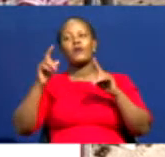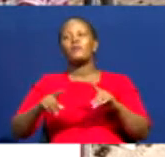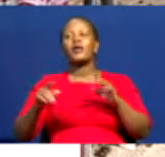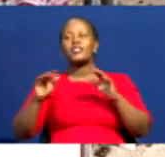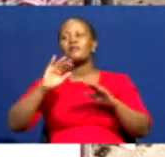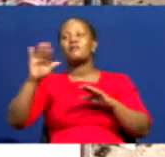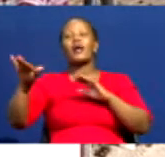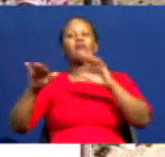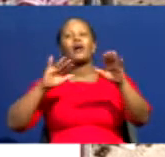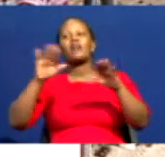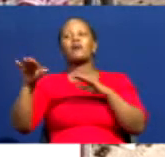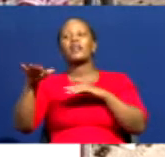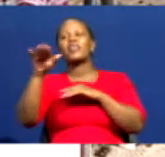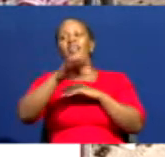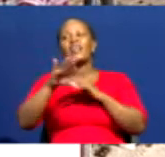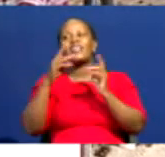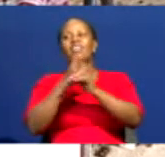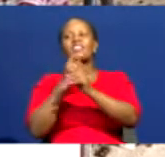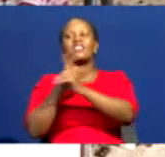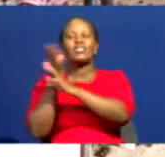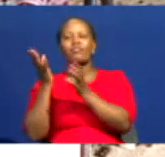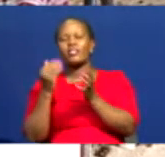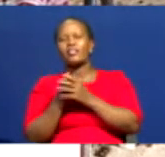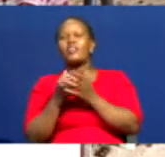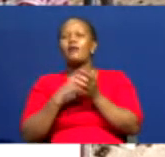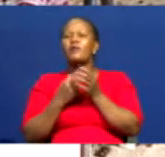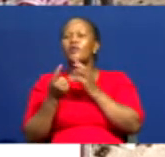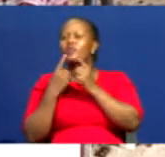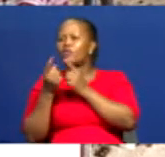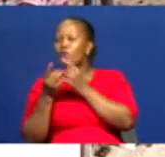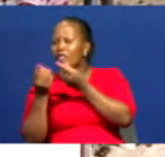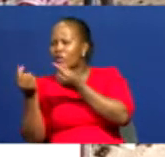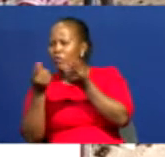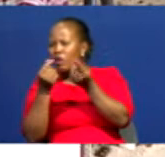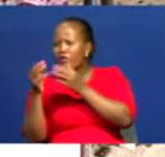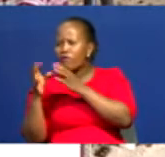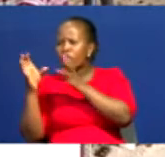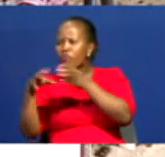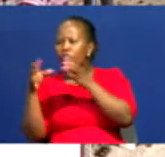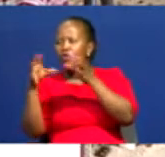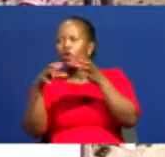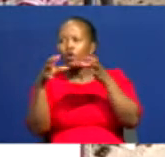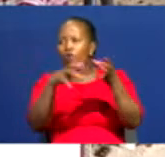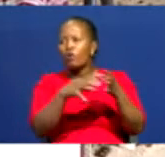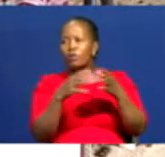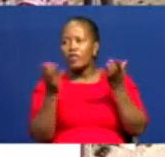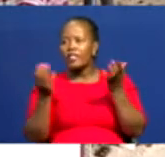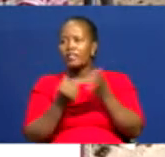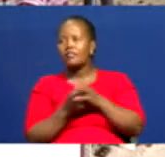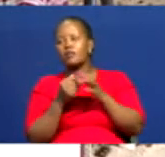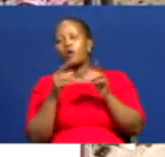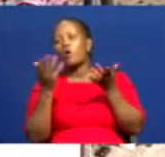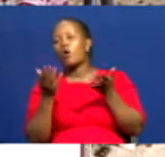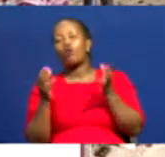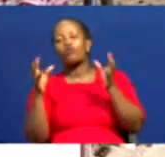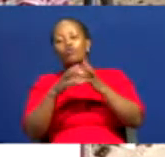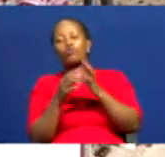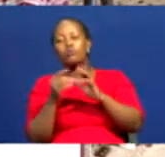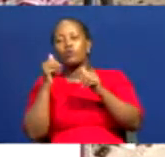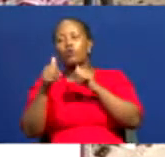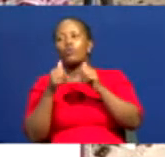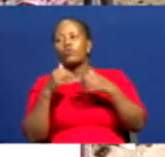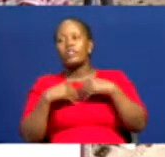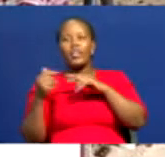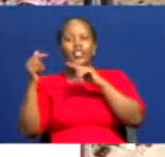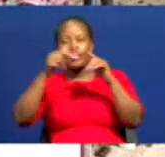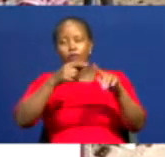their respective areas. I was just addressing a few communities, the communities or the delegations from